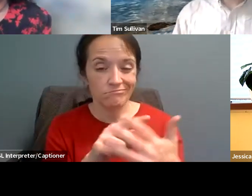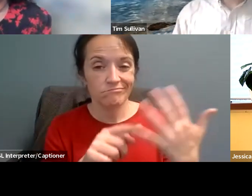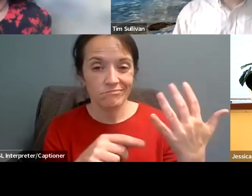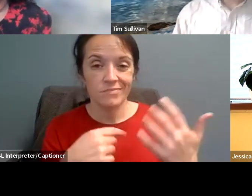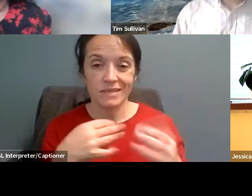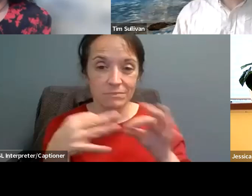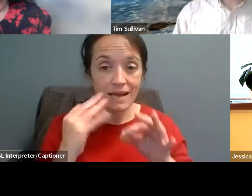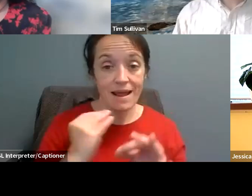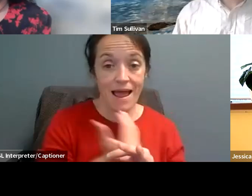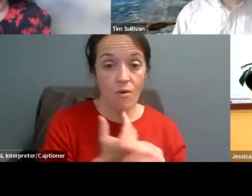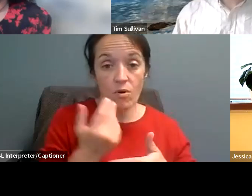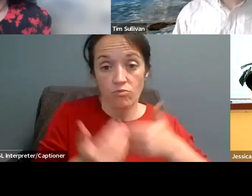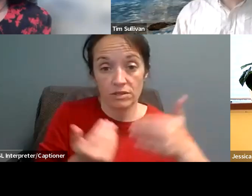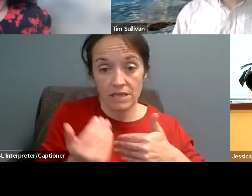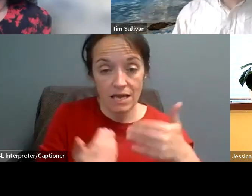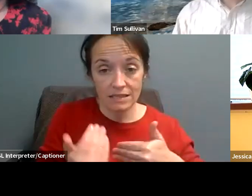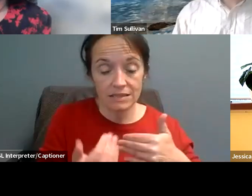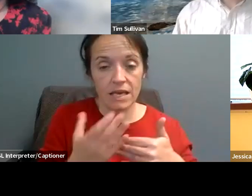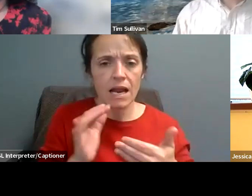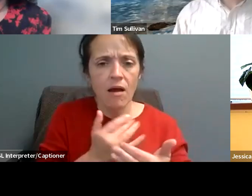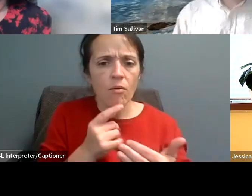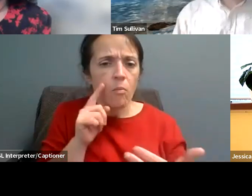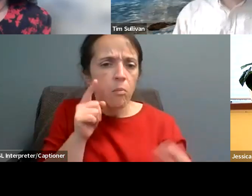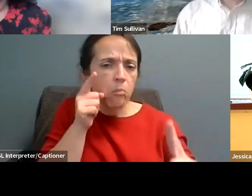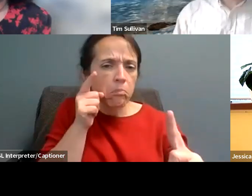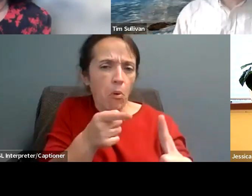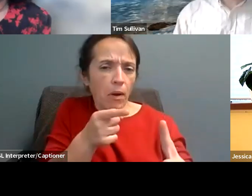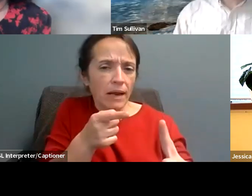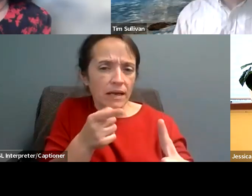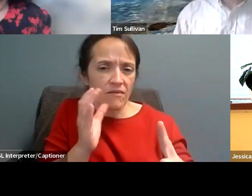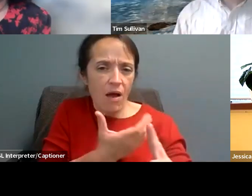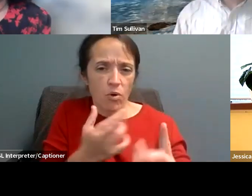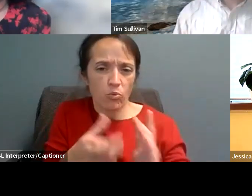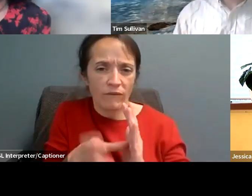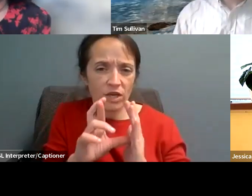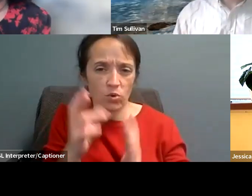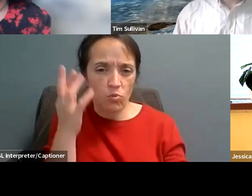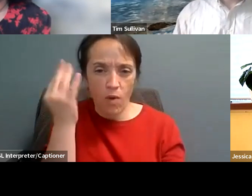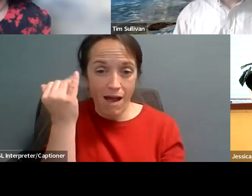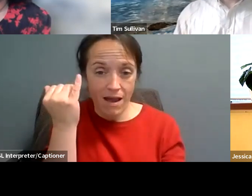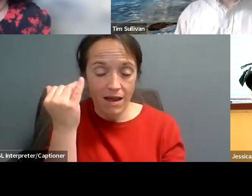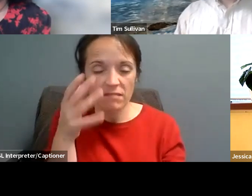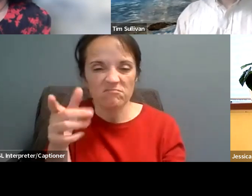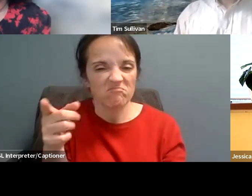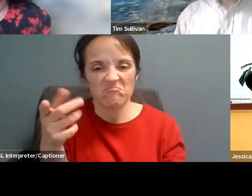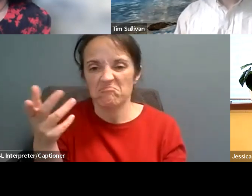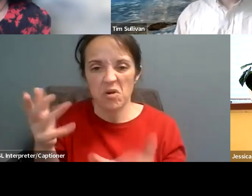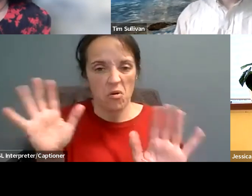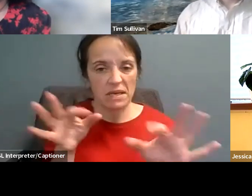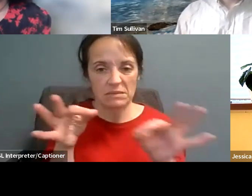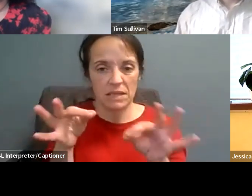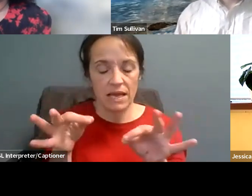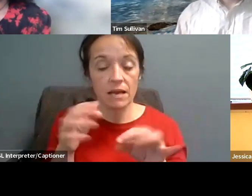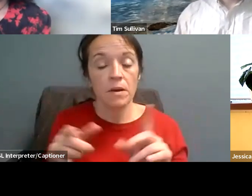process and the intention behind these reviews. But I'll talk a little bit about, kind